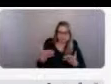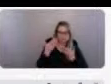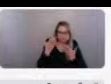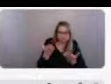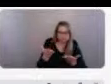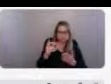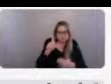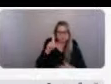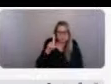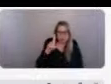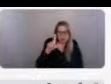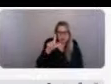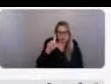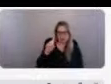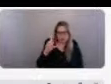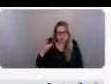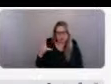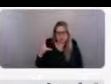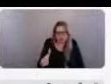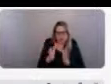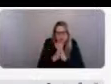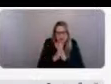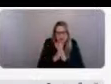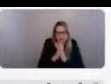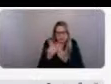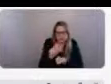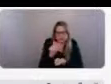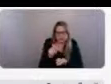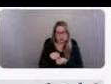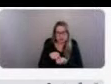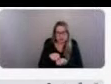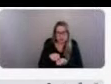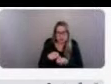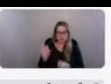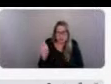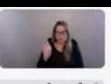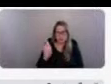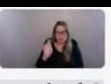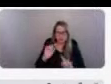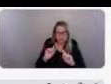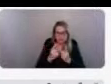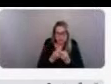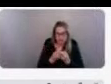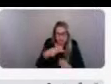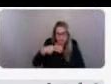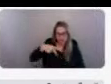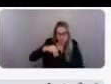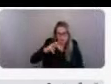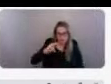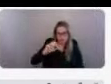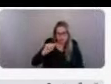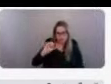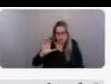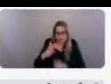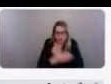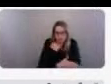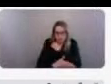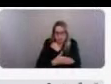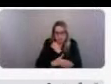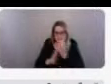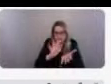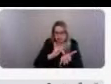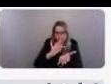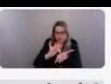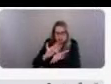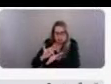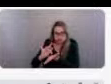ld17 asks explicitly for a republican district in pima county this is gerrymandering